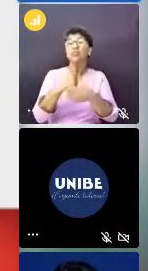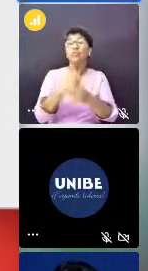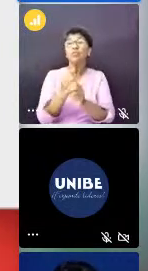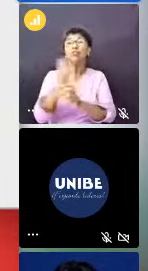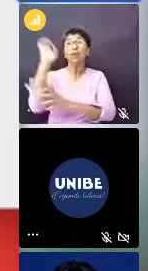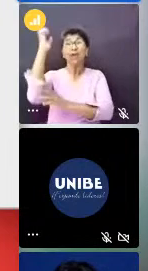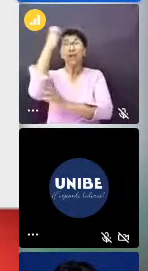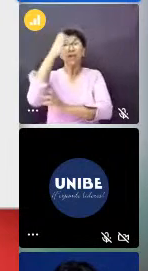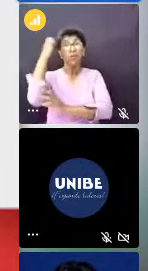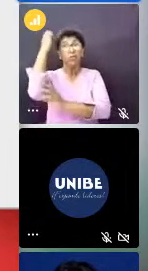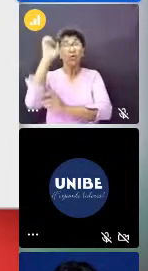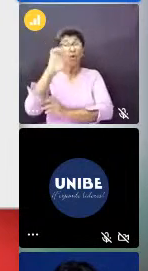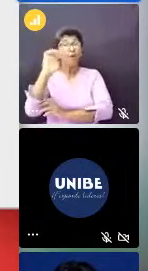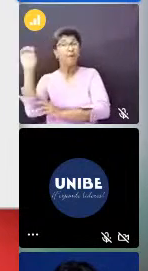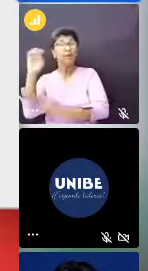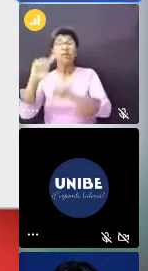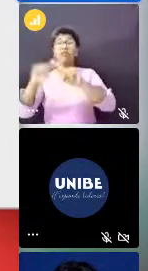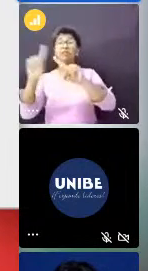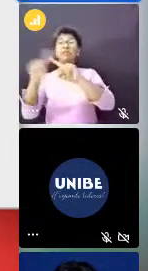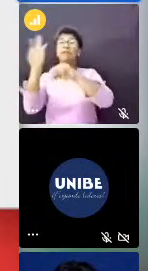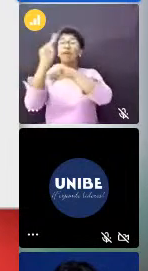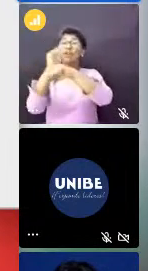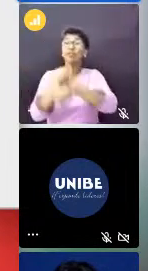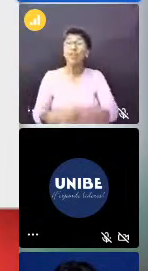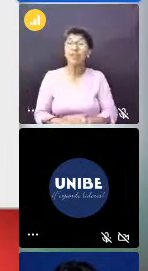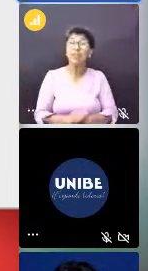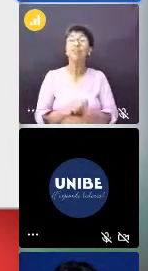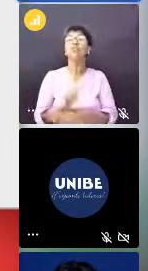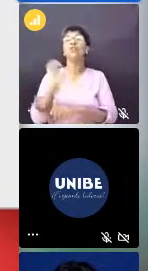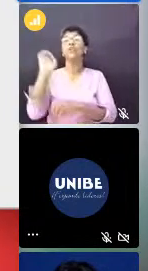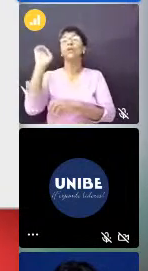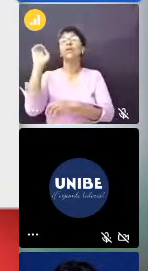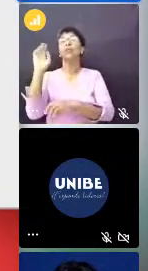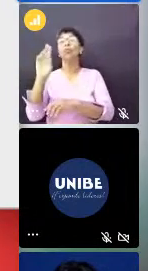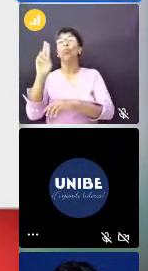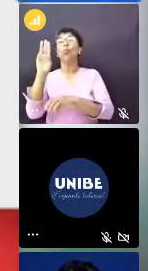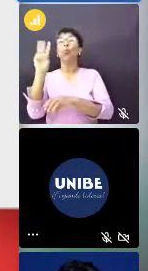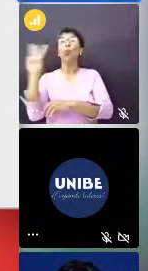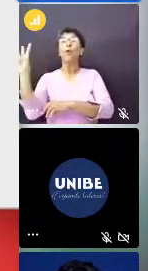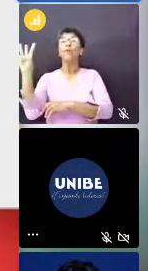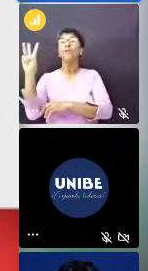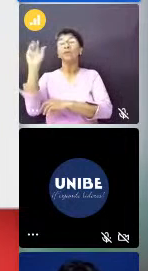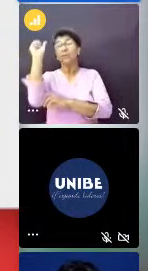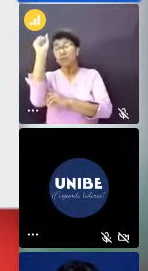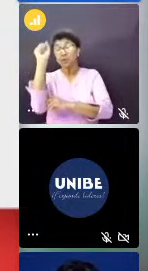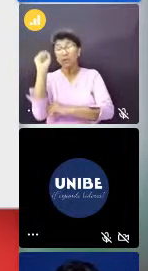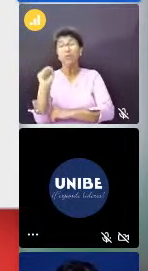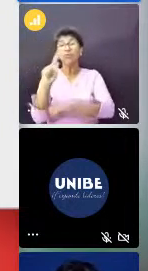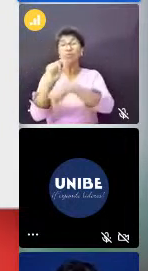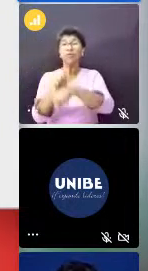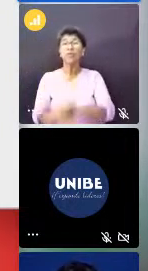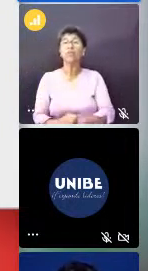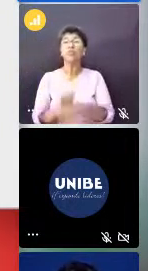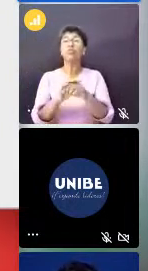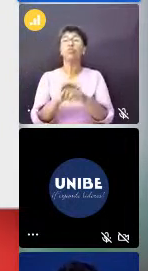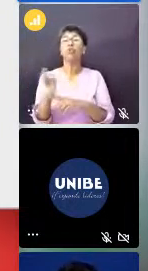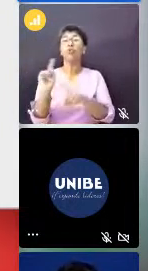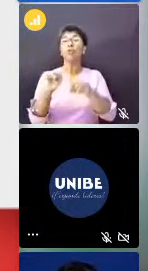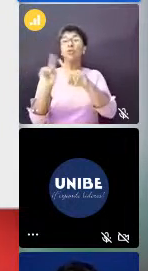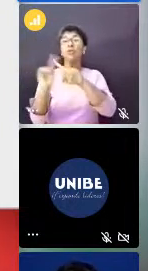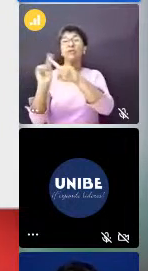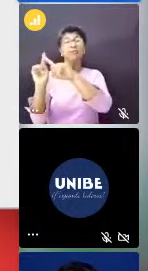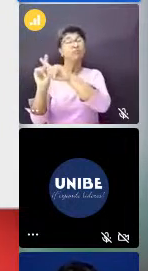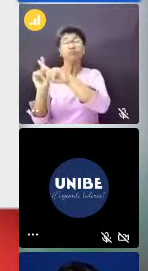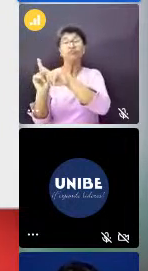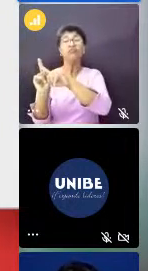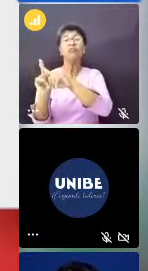Europe, two different traditions, Western Eastern tradition, and the prominent figure of Janusz Korczak